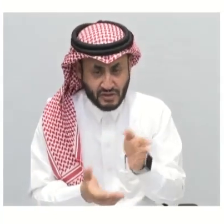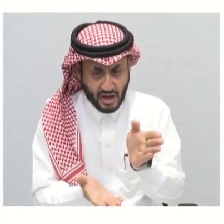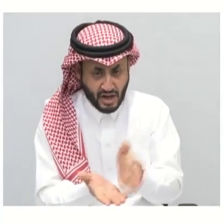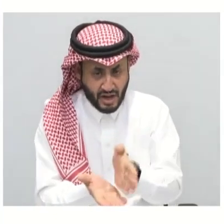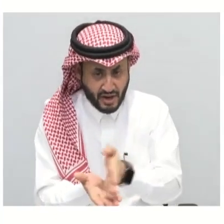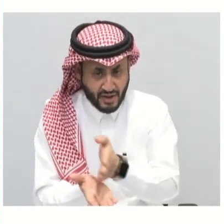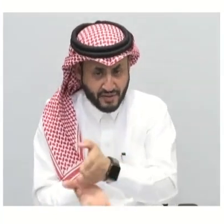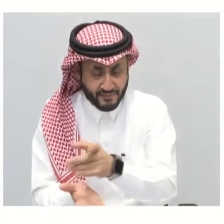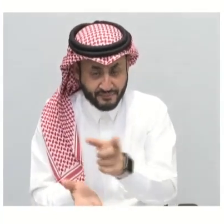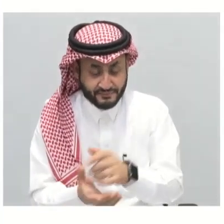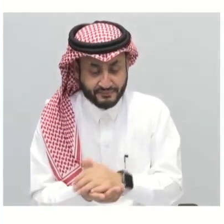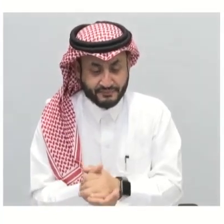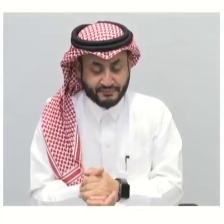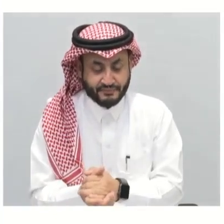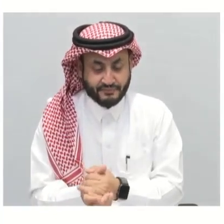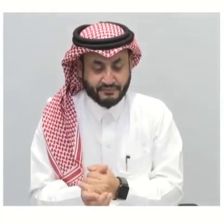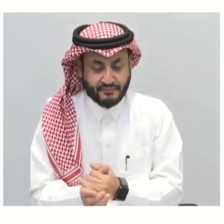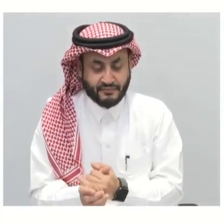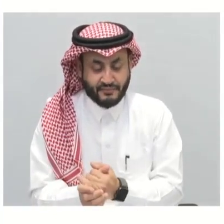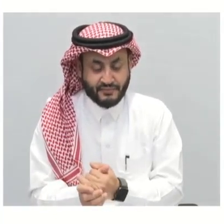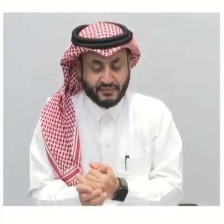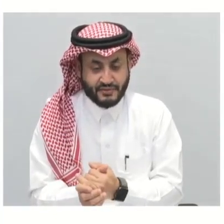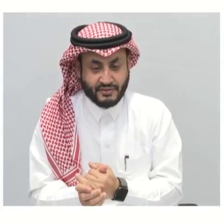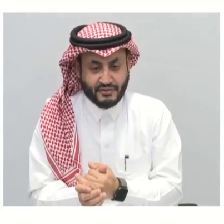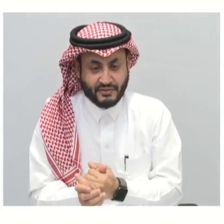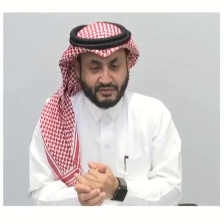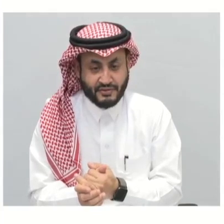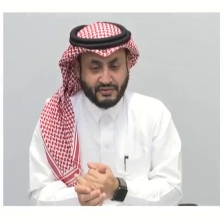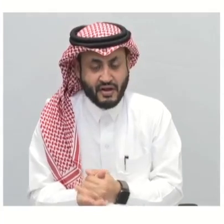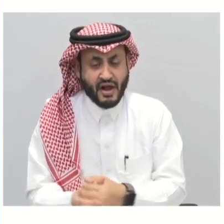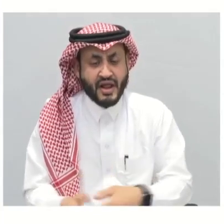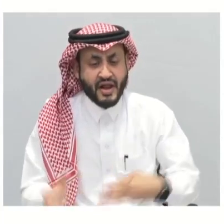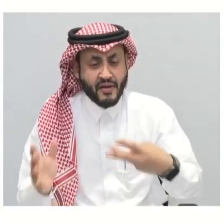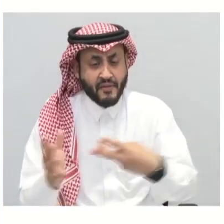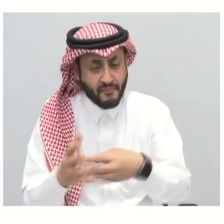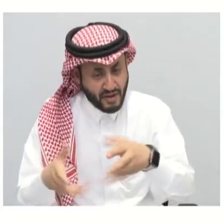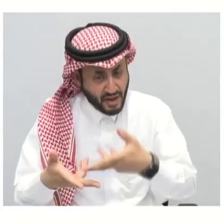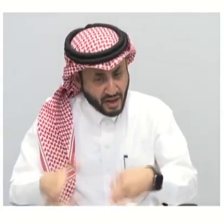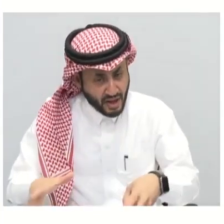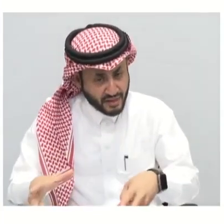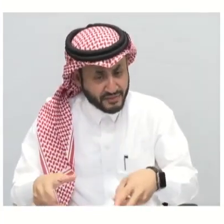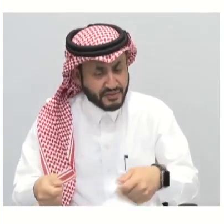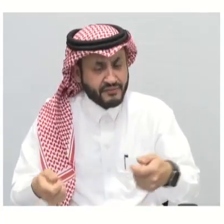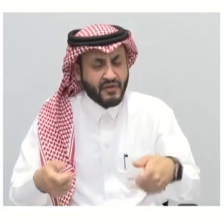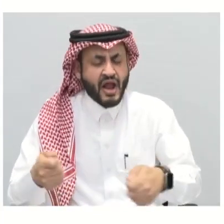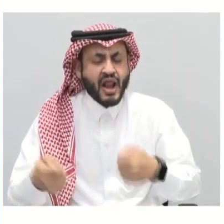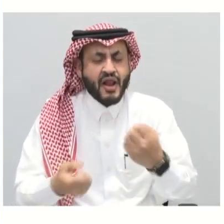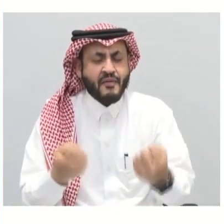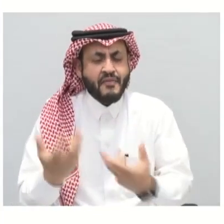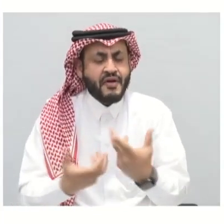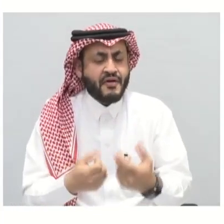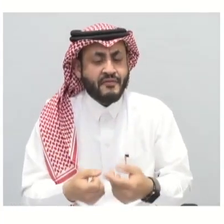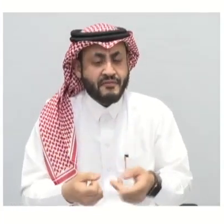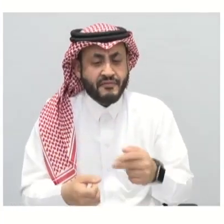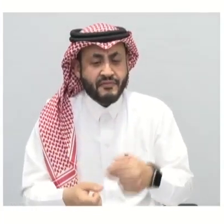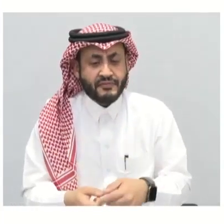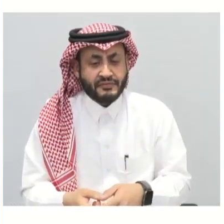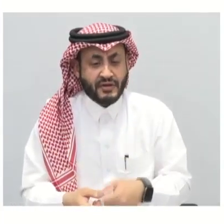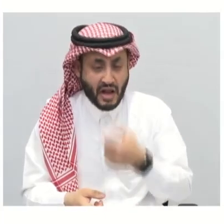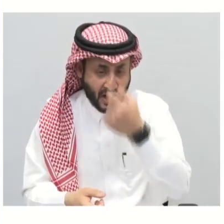So Gassim's, his graduation party will be on Thursday, and this is